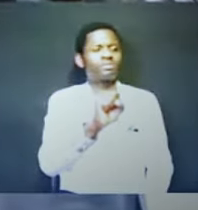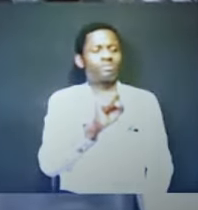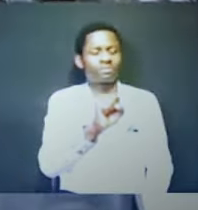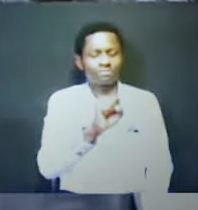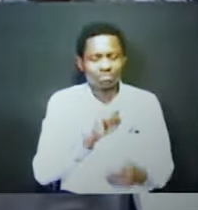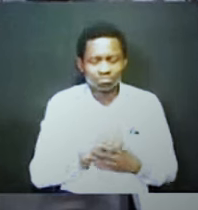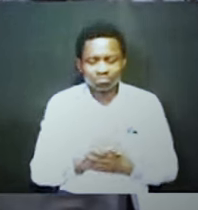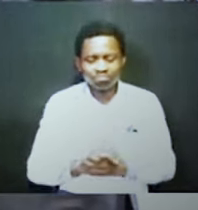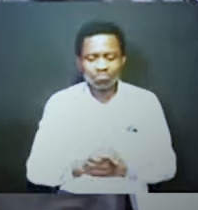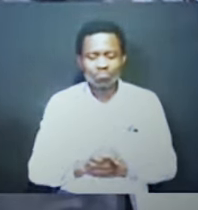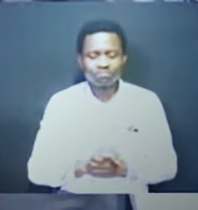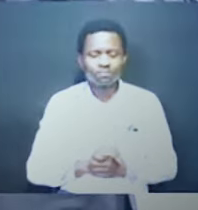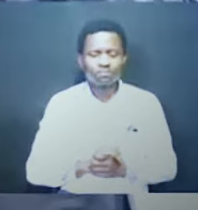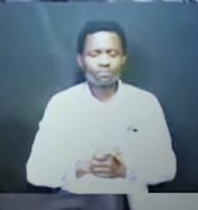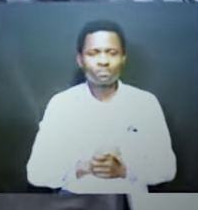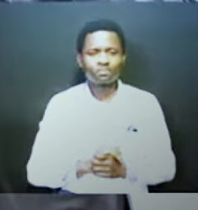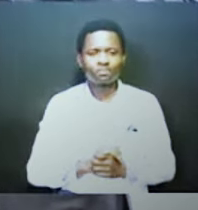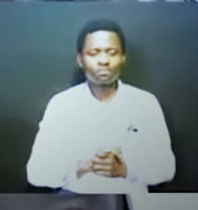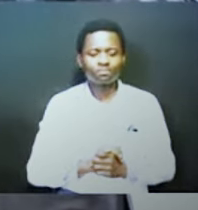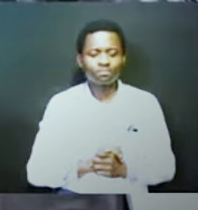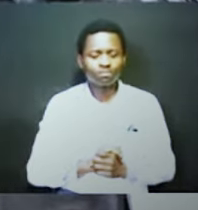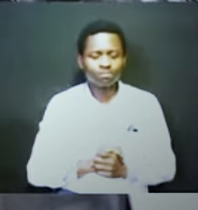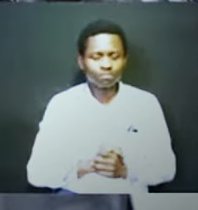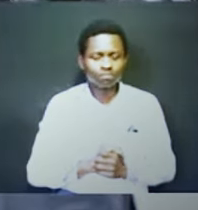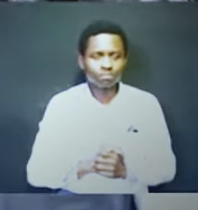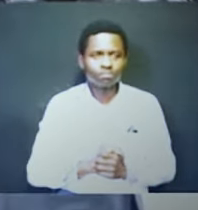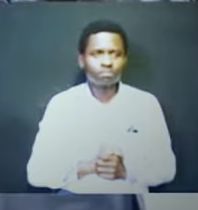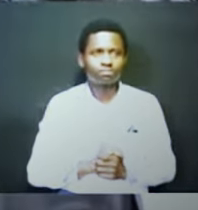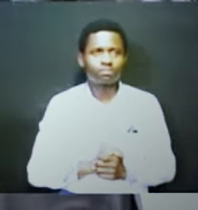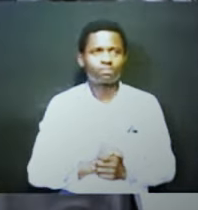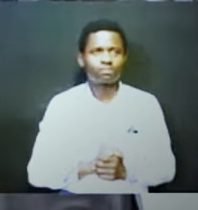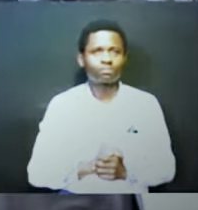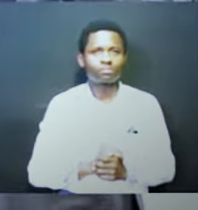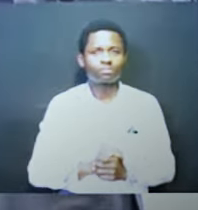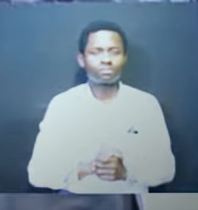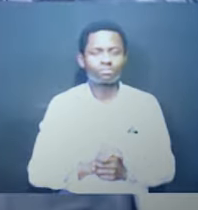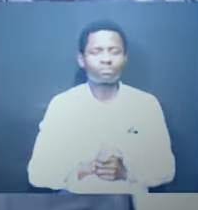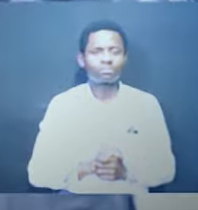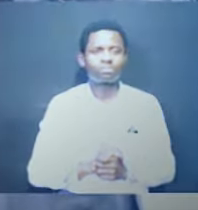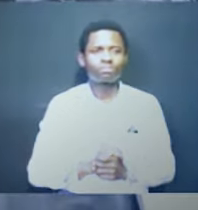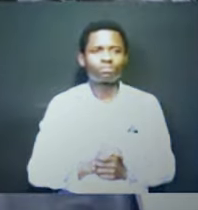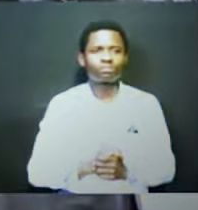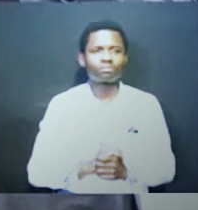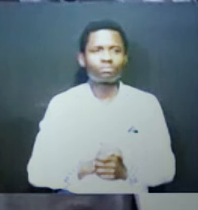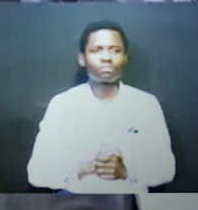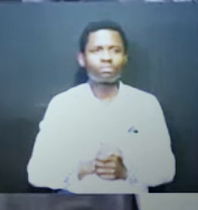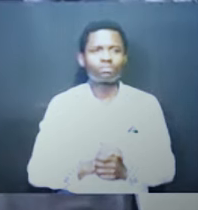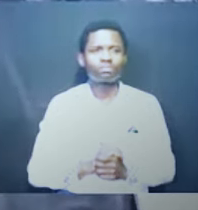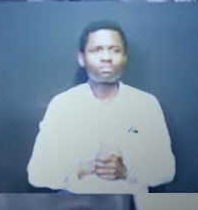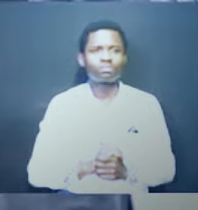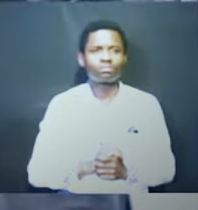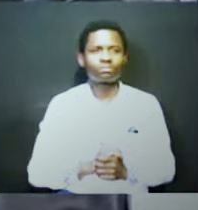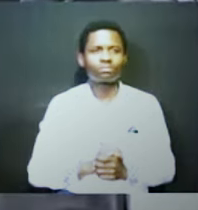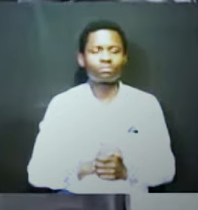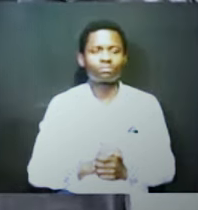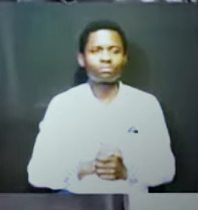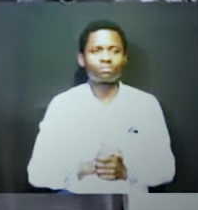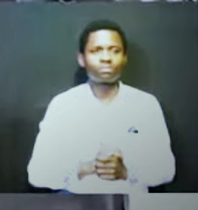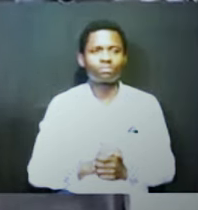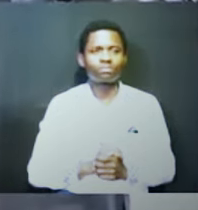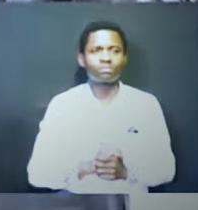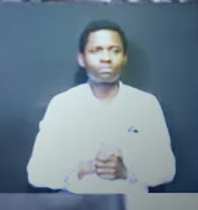biara, namun fa ebinso enyamudia, na entumademu, namun tina,